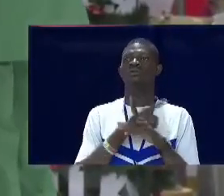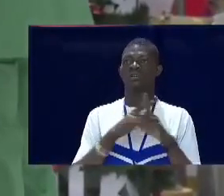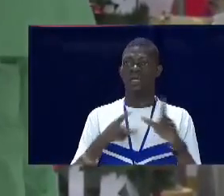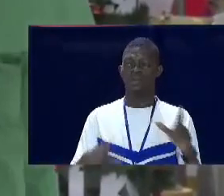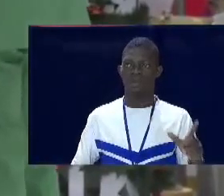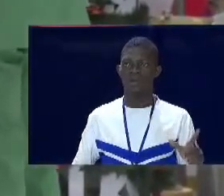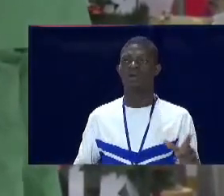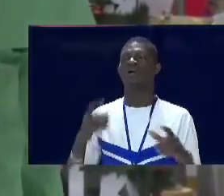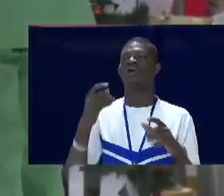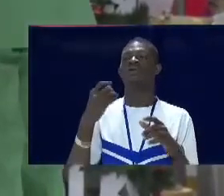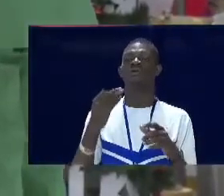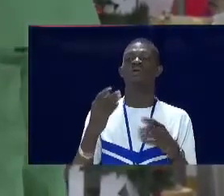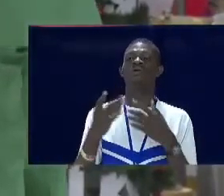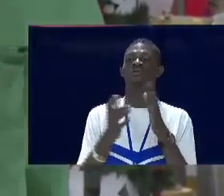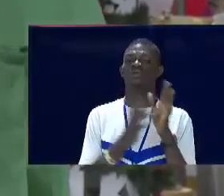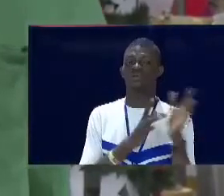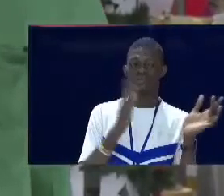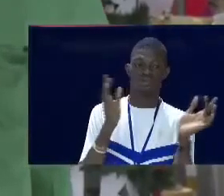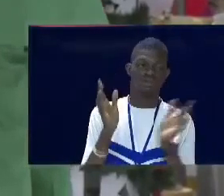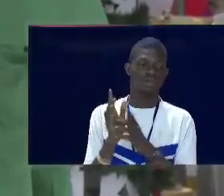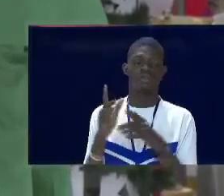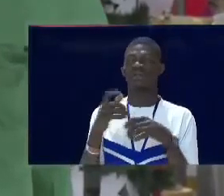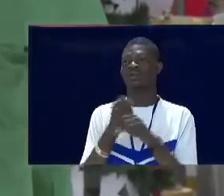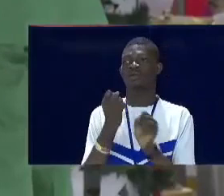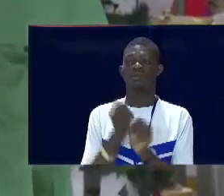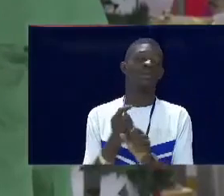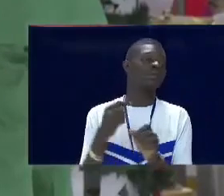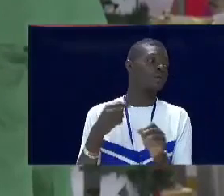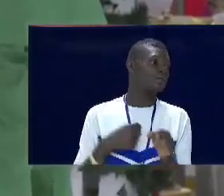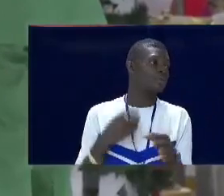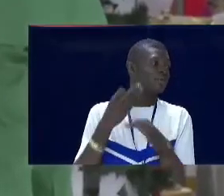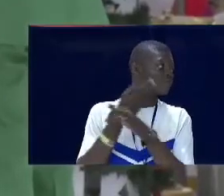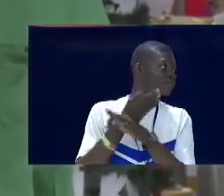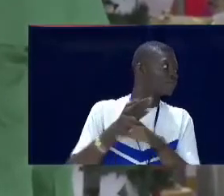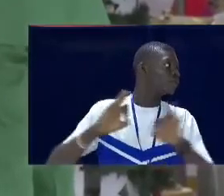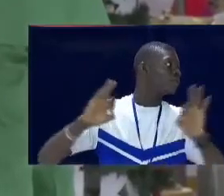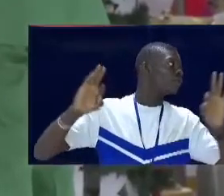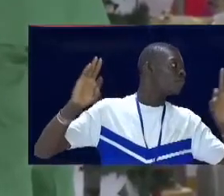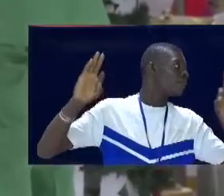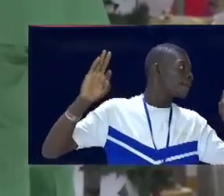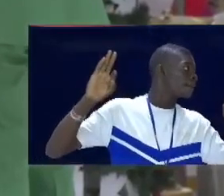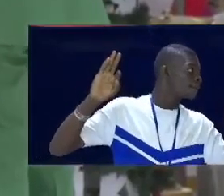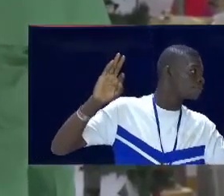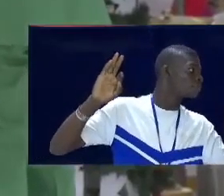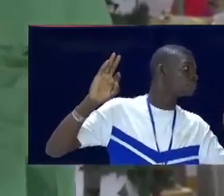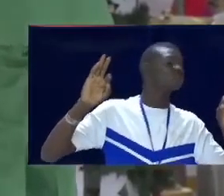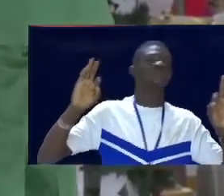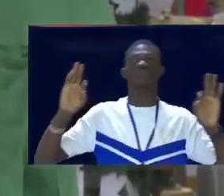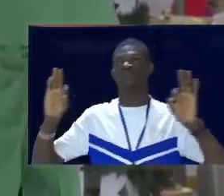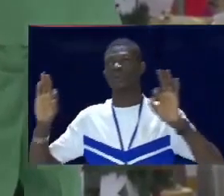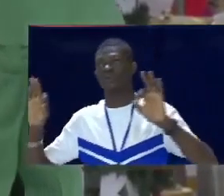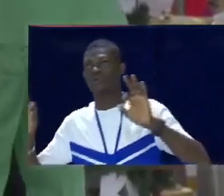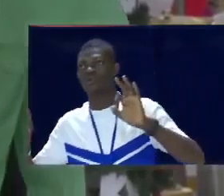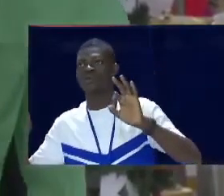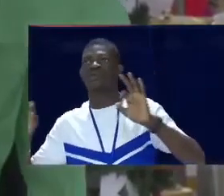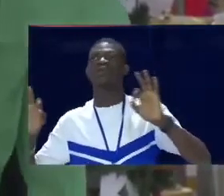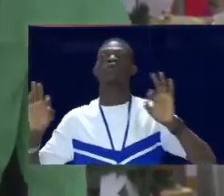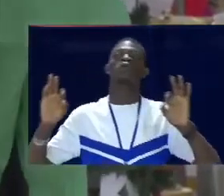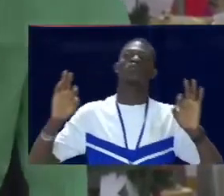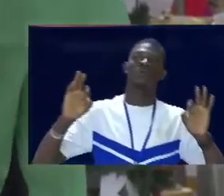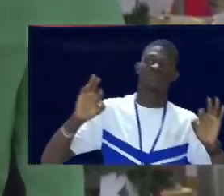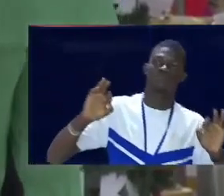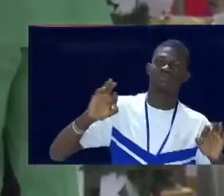sorrow, the blood of Jesus. I have been set free from sin, from